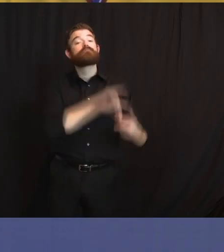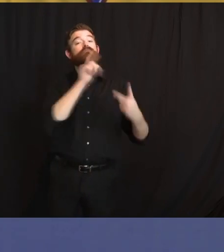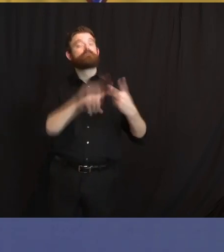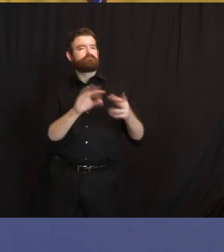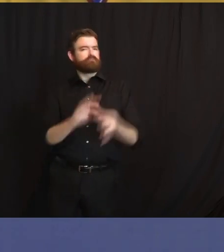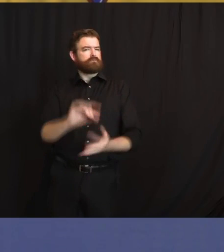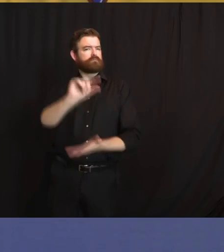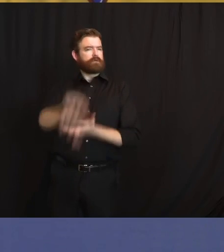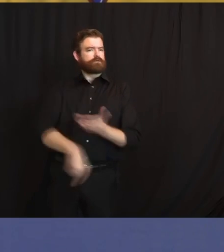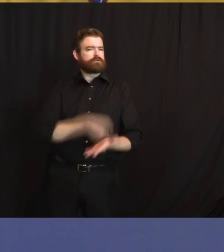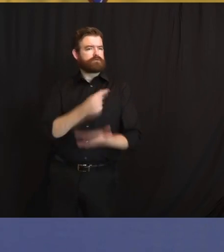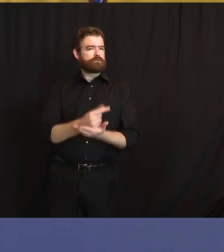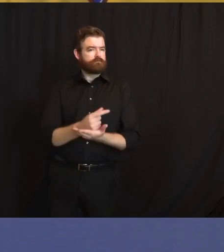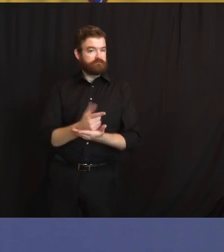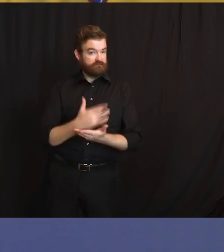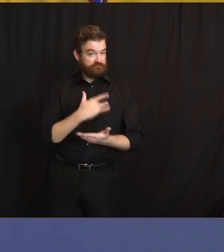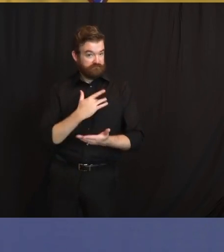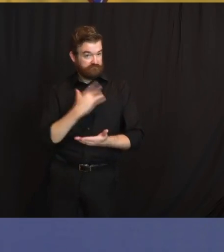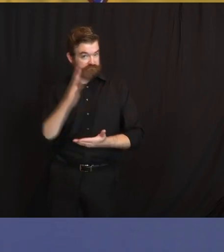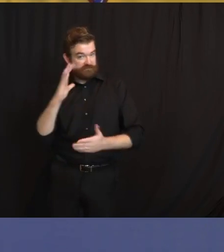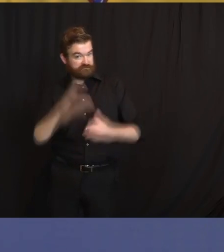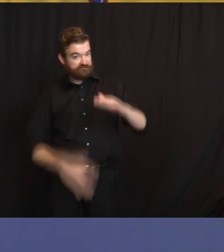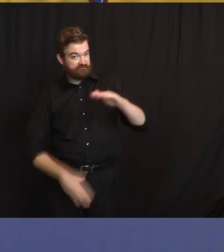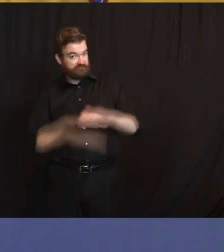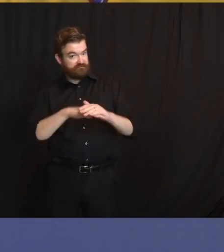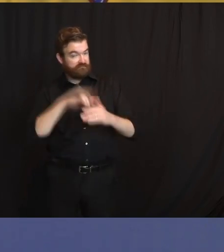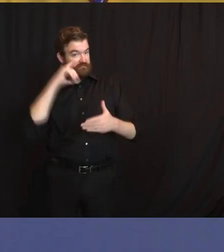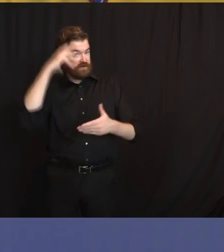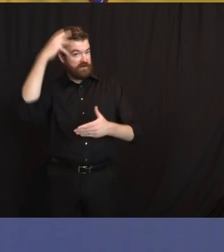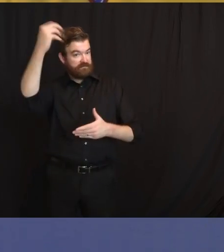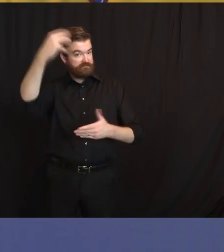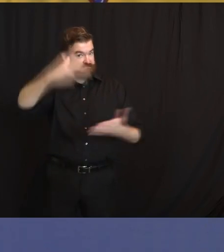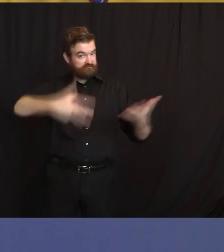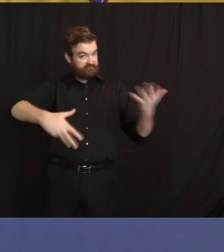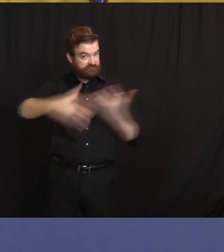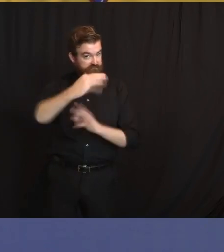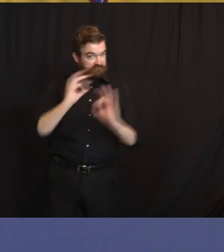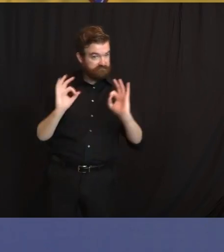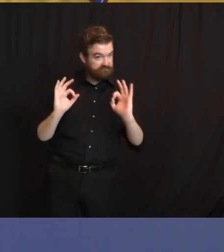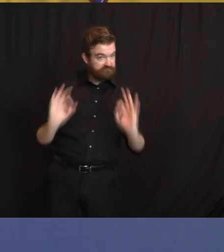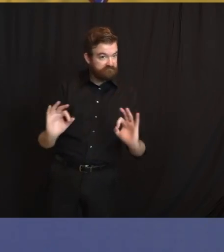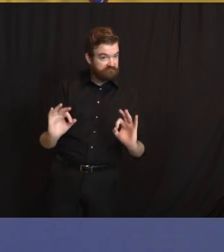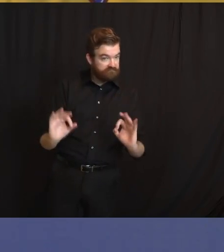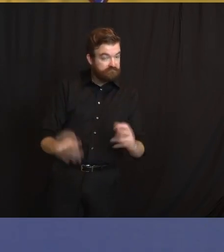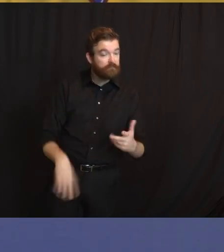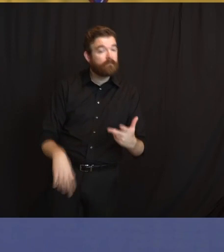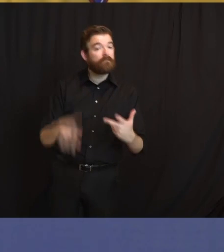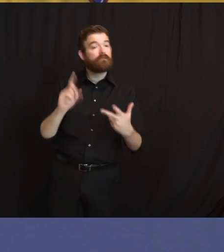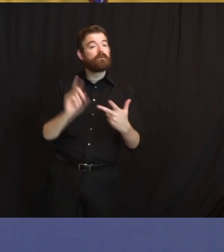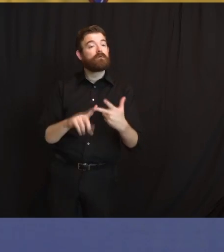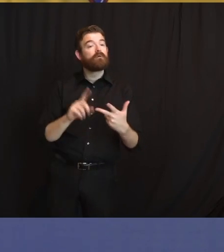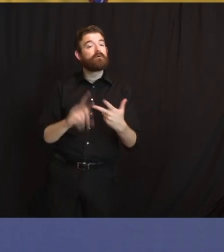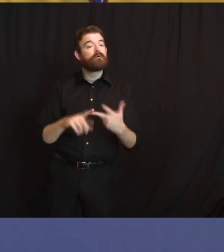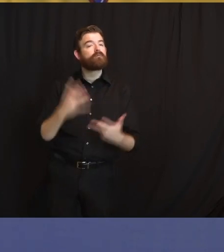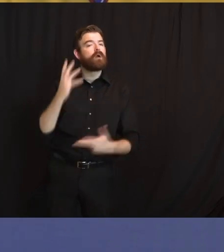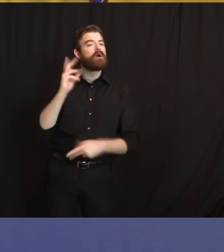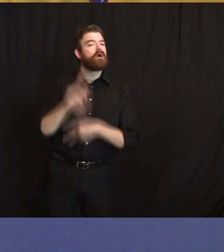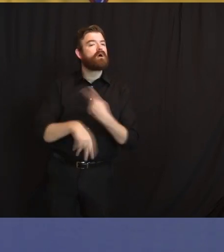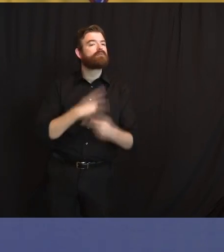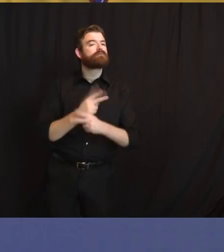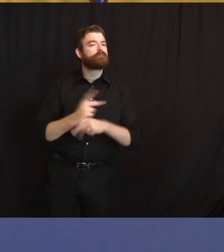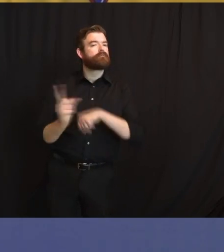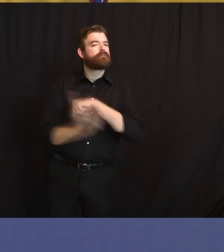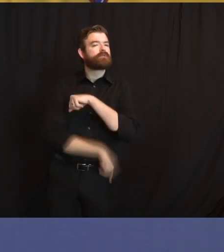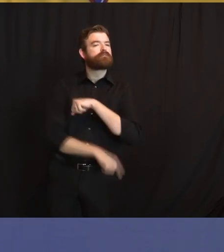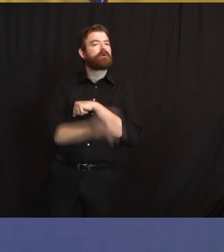500-person limit for July 6th for outdoor gatherings? Curious what sort of crackdown, if any, could any of these violators of